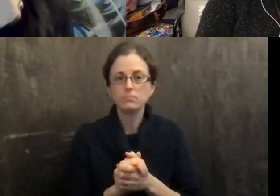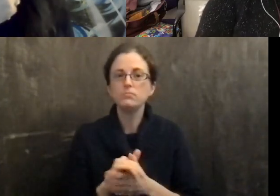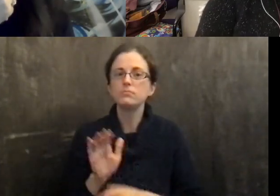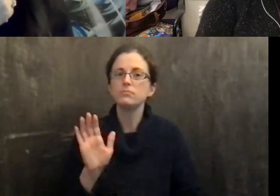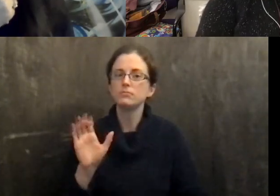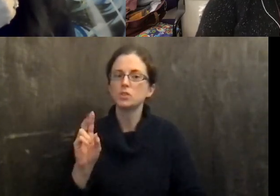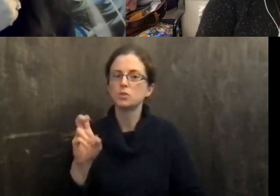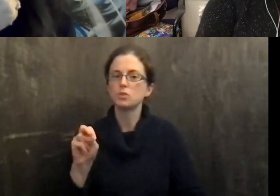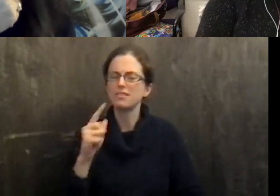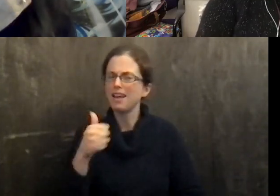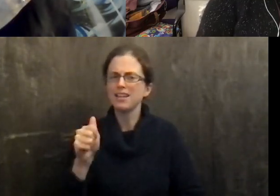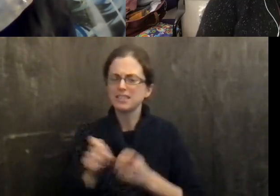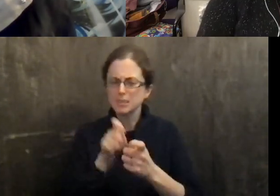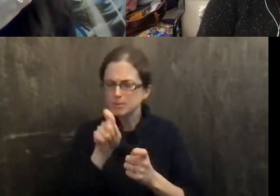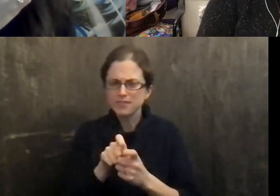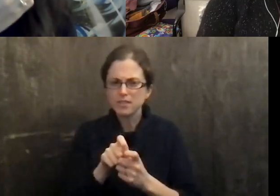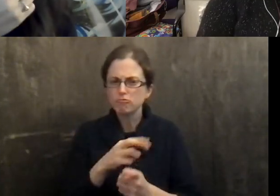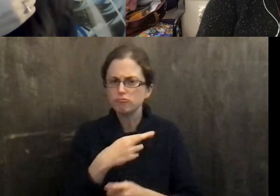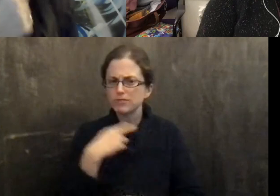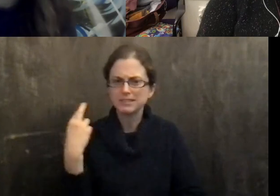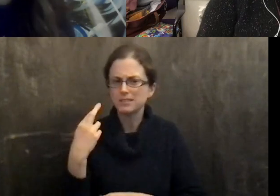autistic children to get the vaccine?